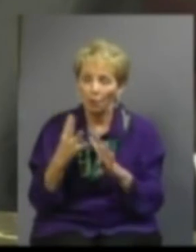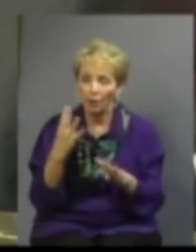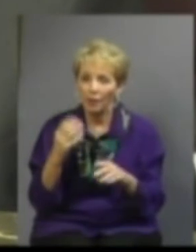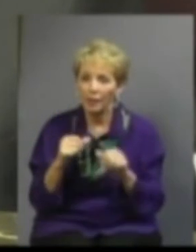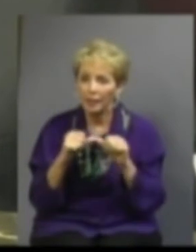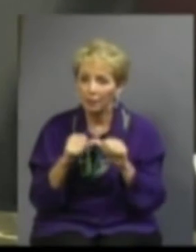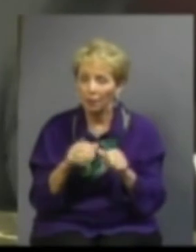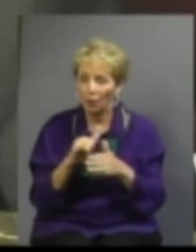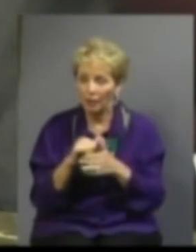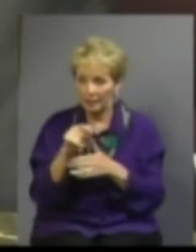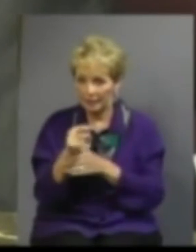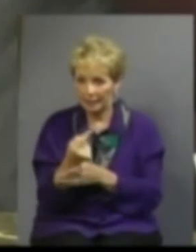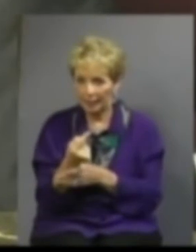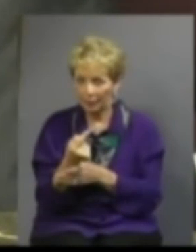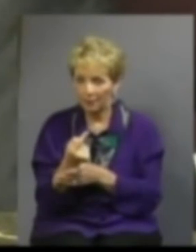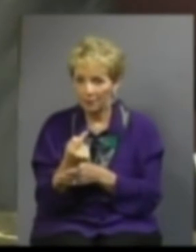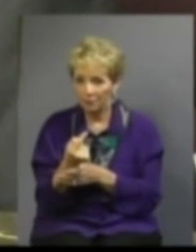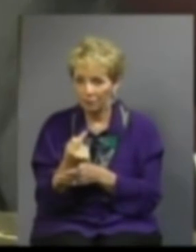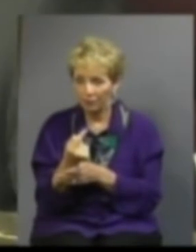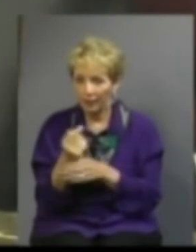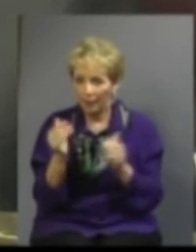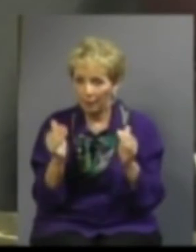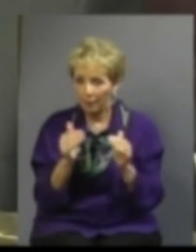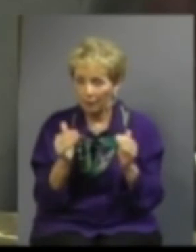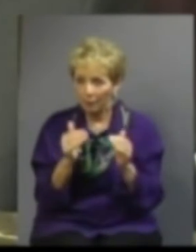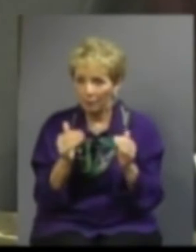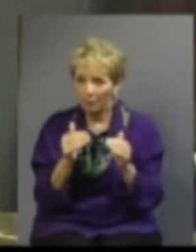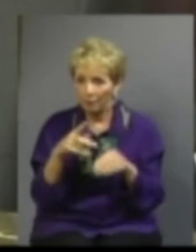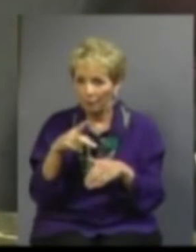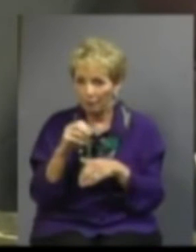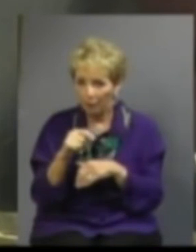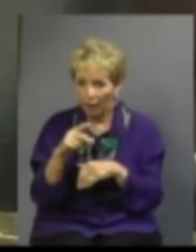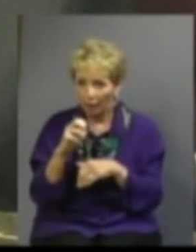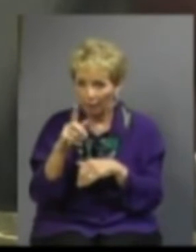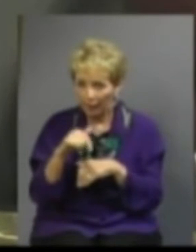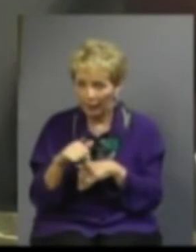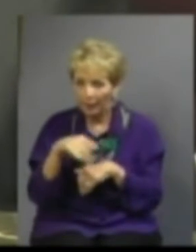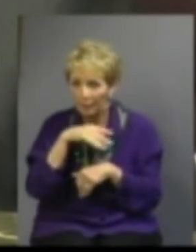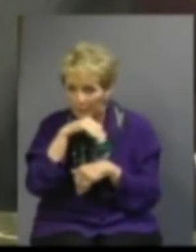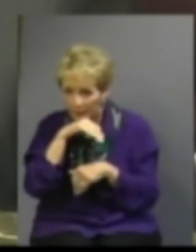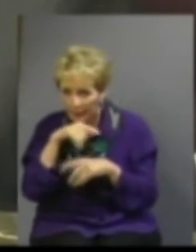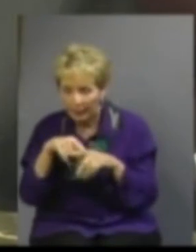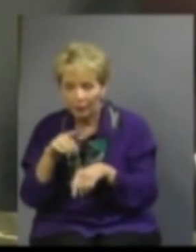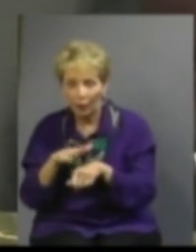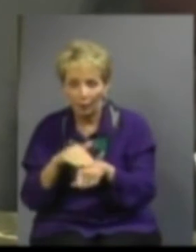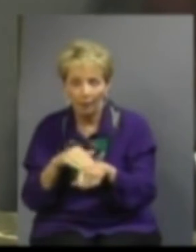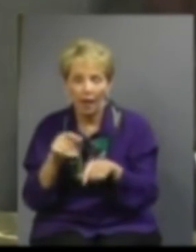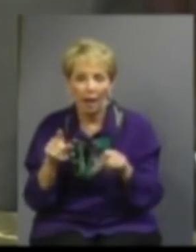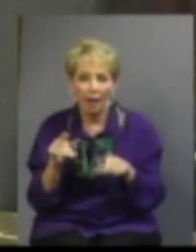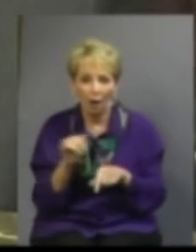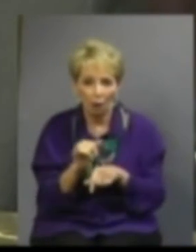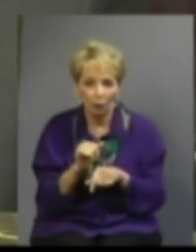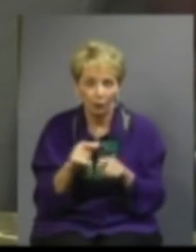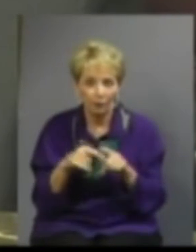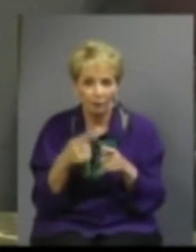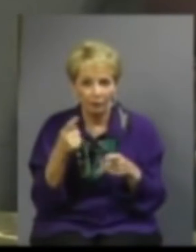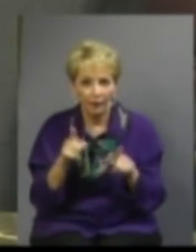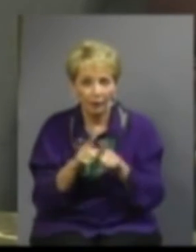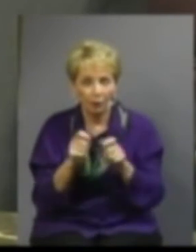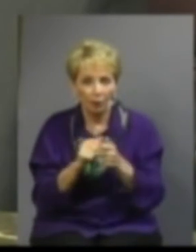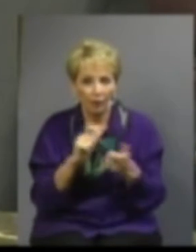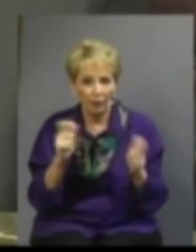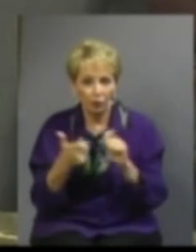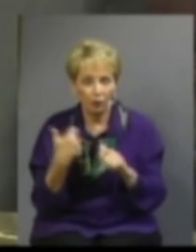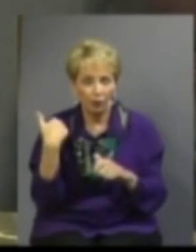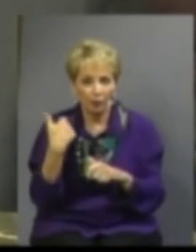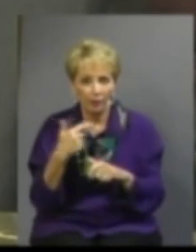keeping of a single miniature pot-bellied pig as a pet, and also, in accordance with the change we